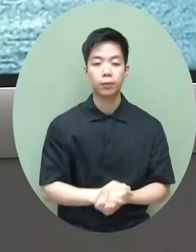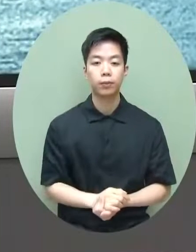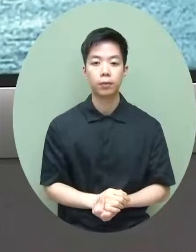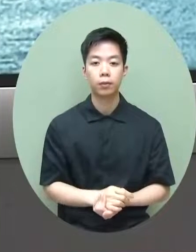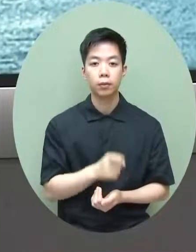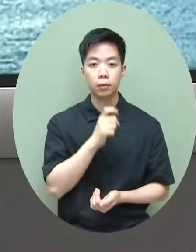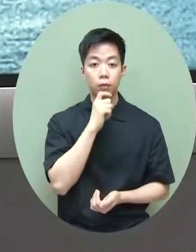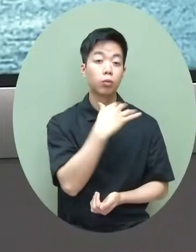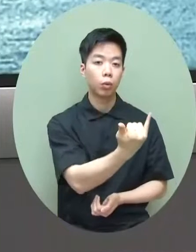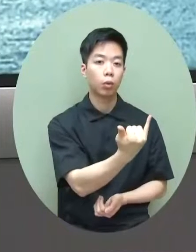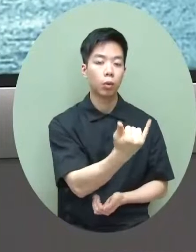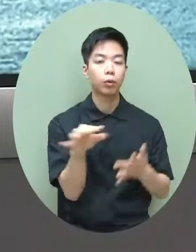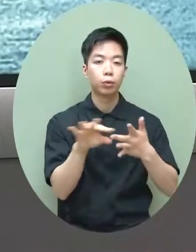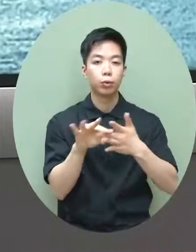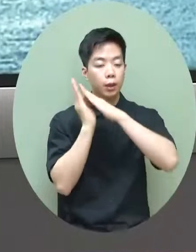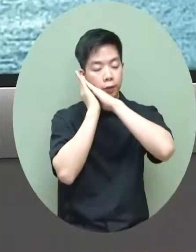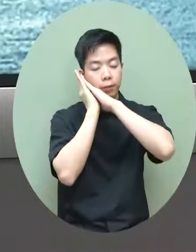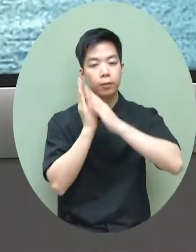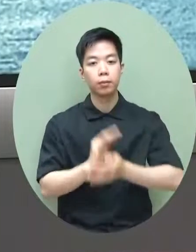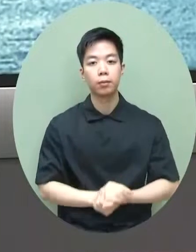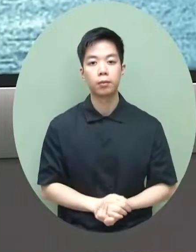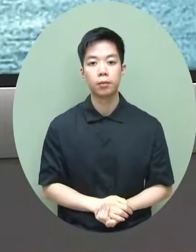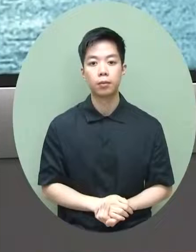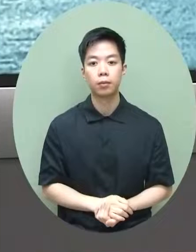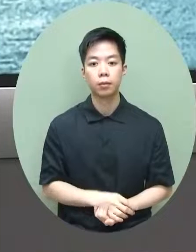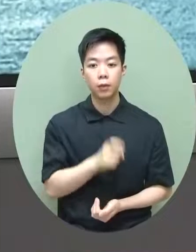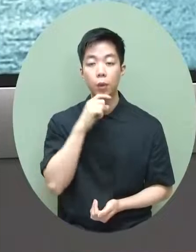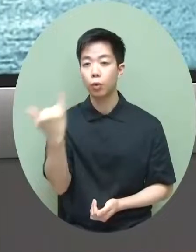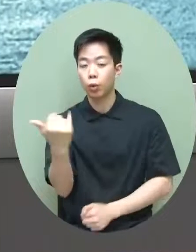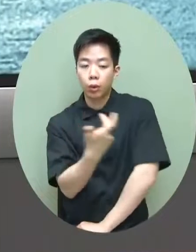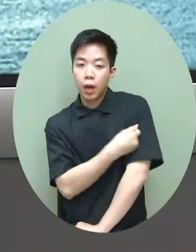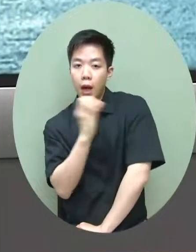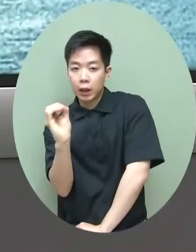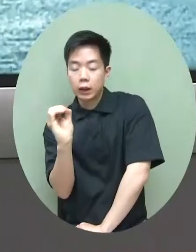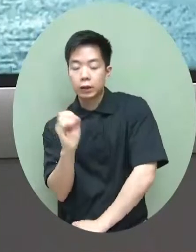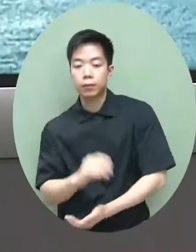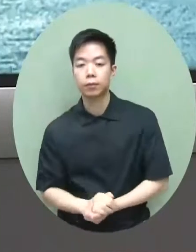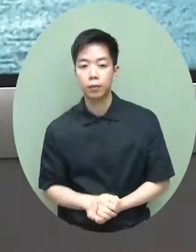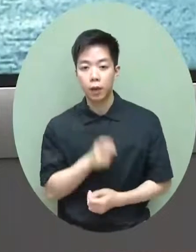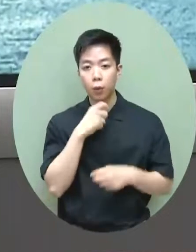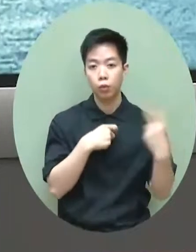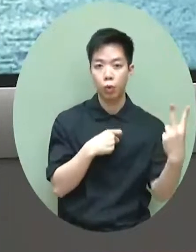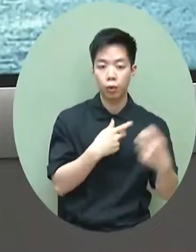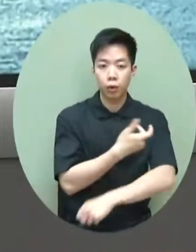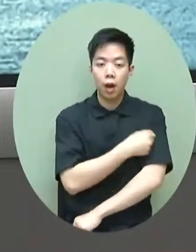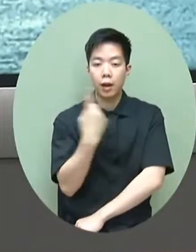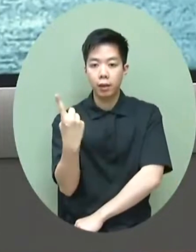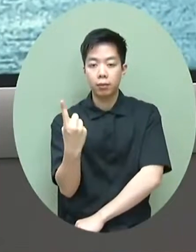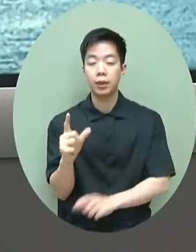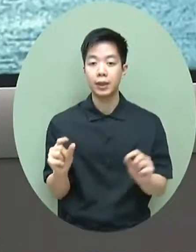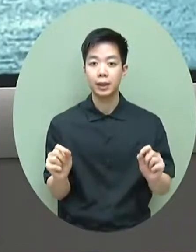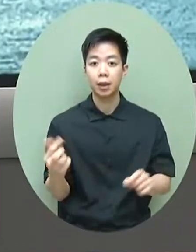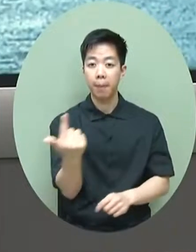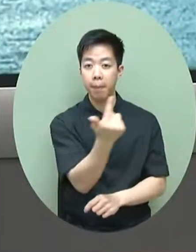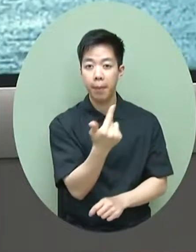old. 6 of them were from residential care homes. 6 of them did not have vaccination record. 2 had 1 jab. So